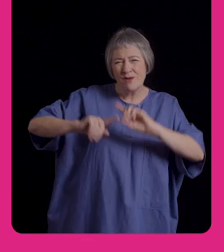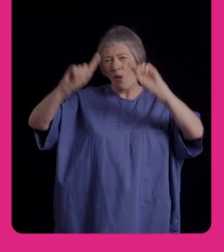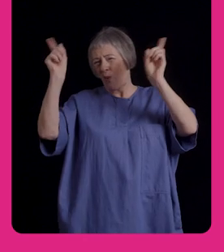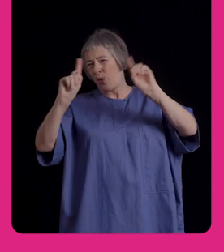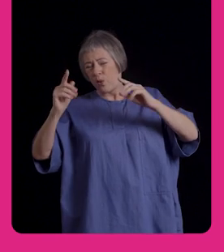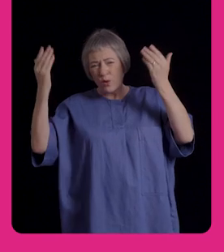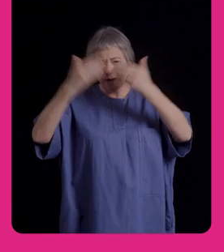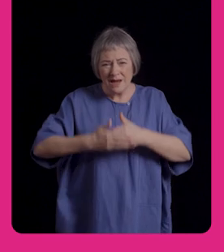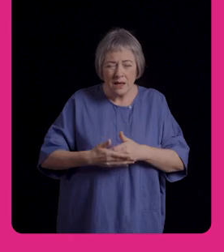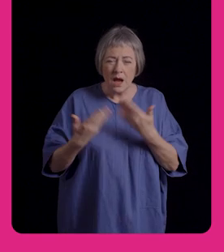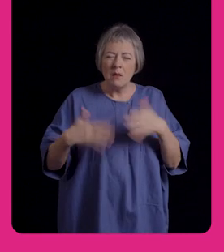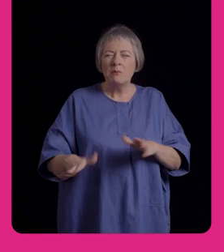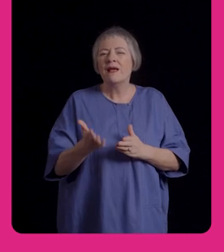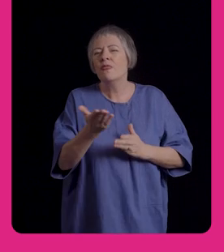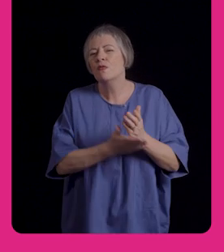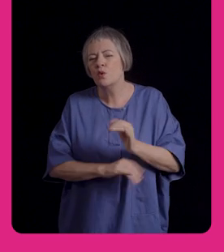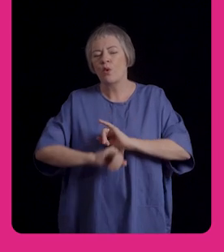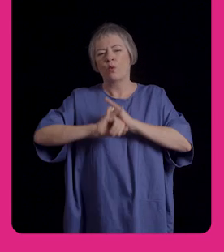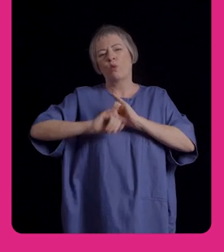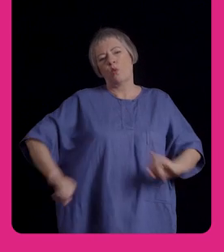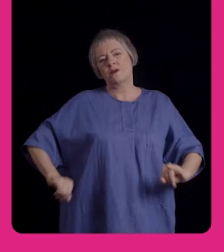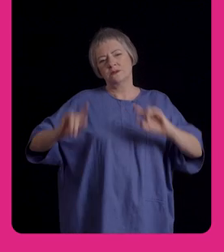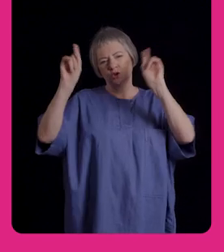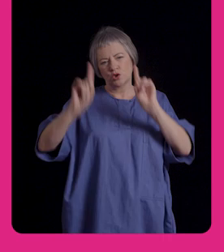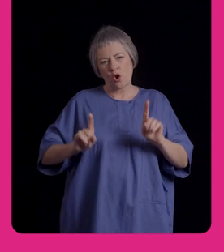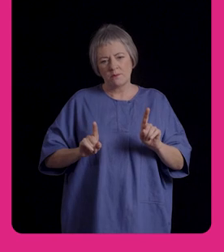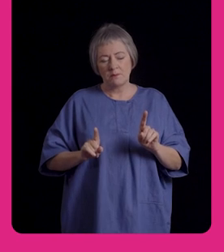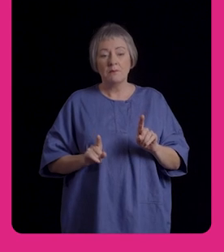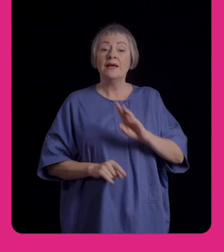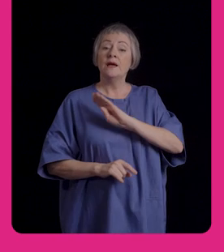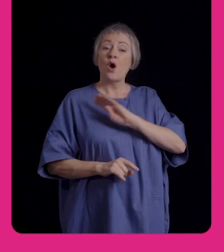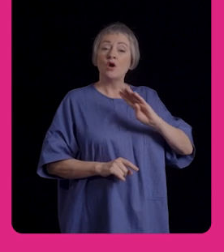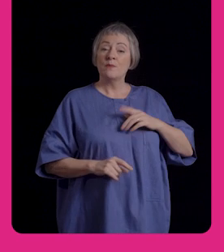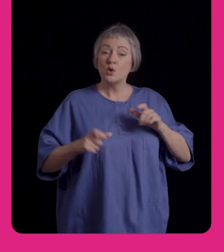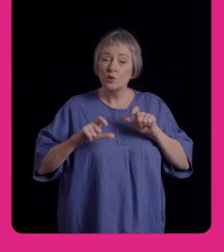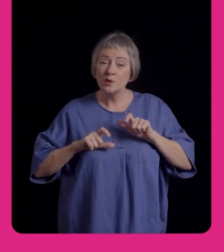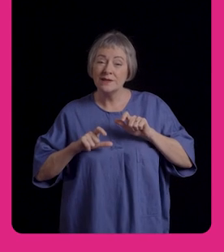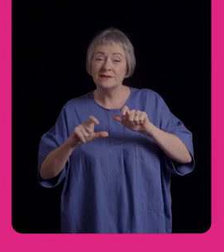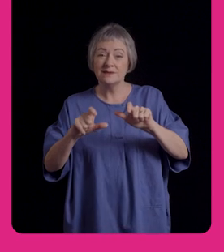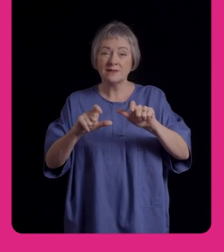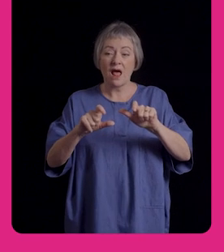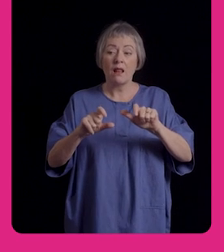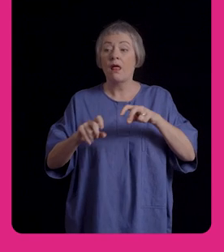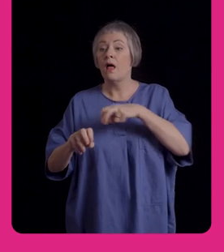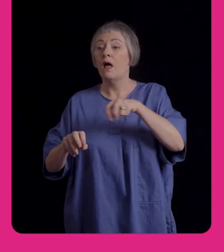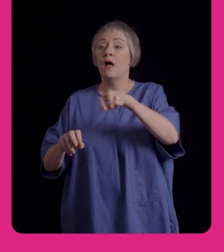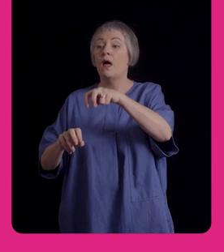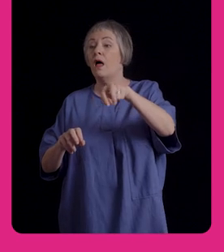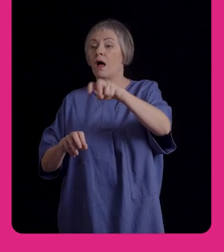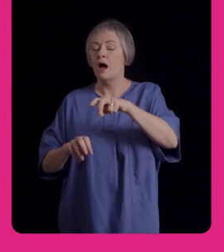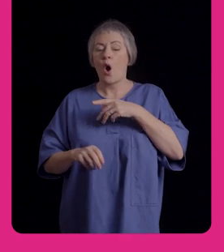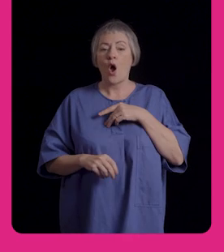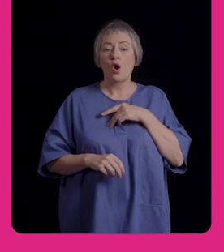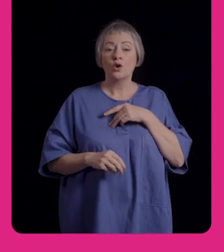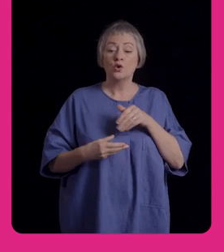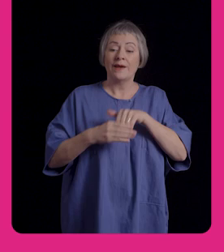stormy night, but I have been through worse storms. Cool. And Osborne, are you still like scouting around on deck? Are you in